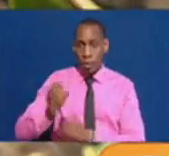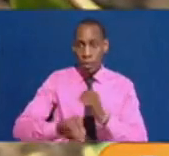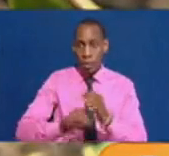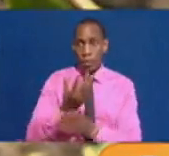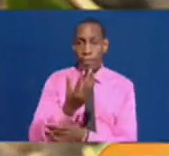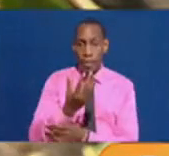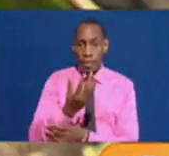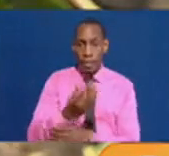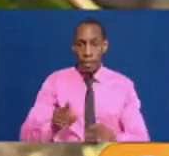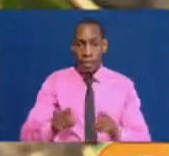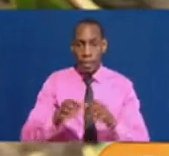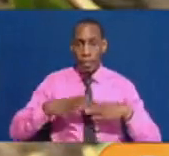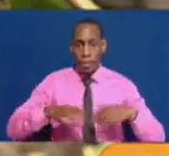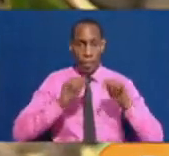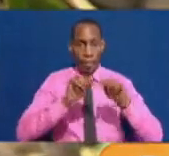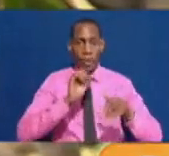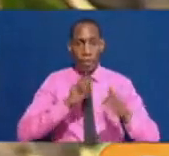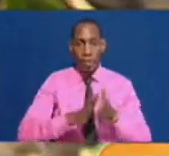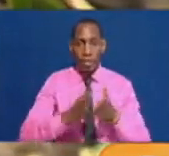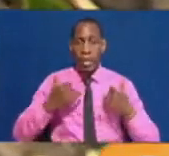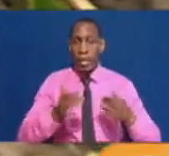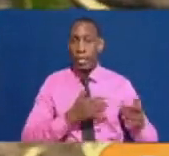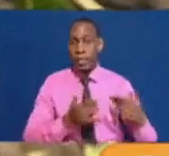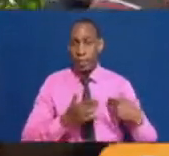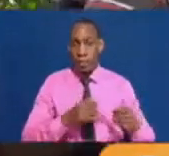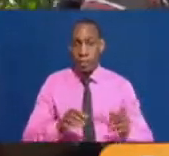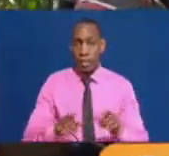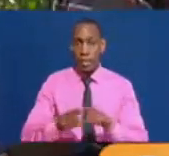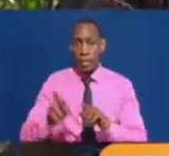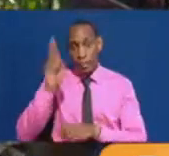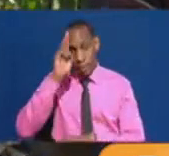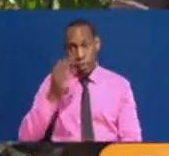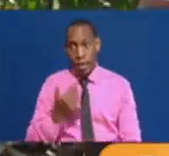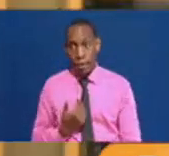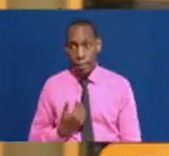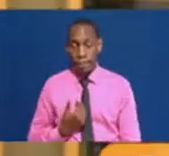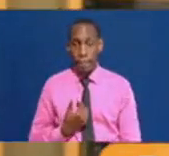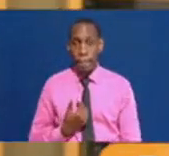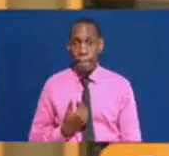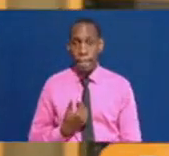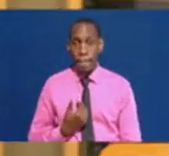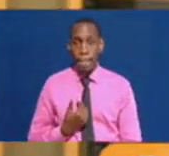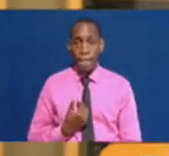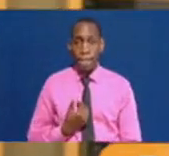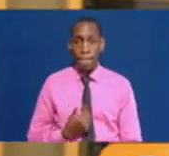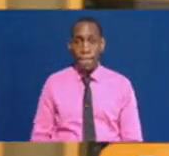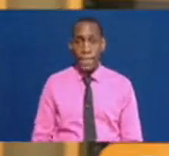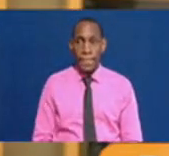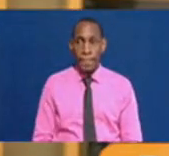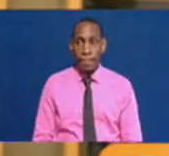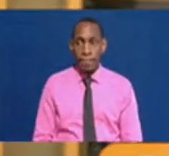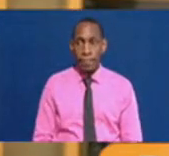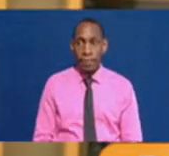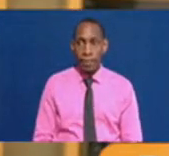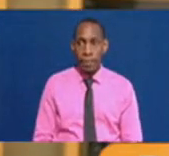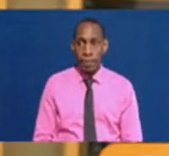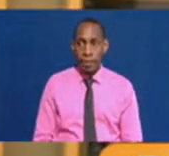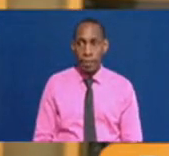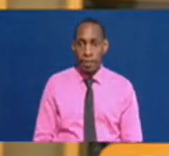crops, with critics citing health concerns as one of the reasons. Linking GM to cancer